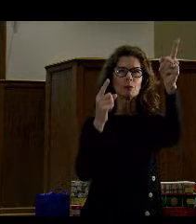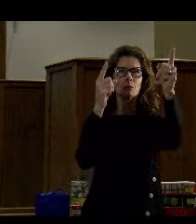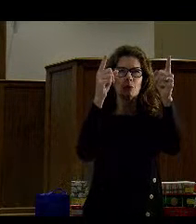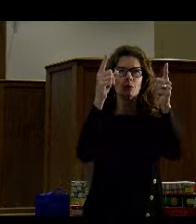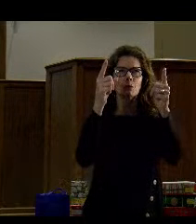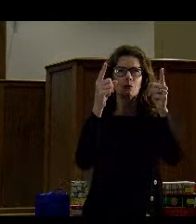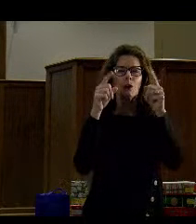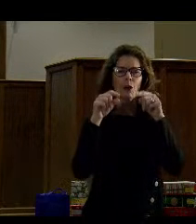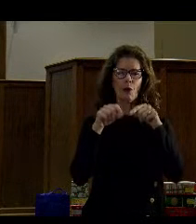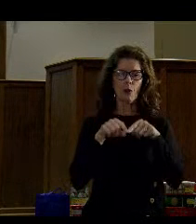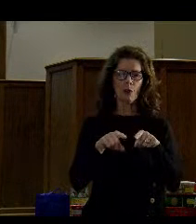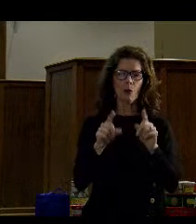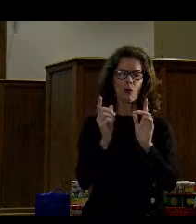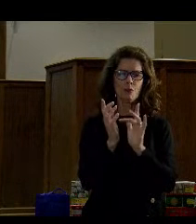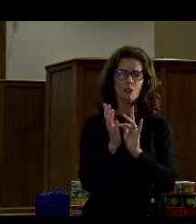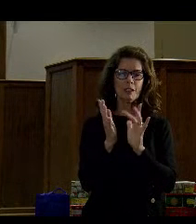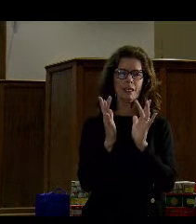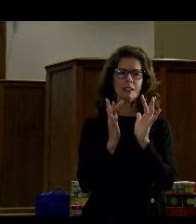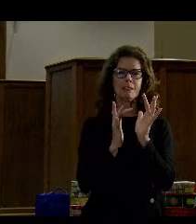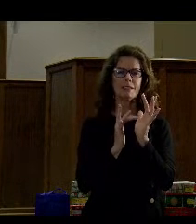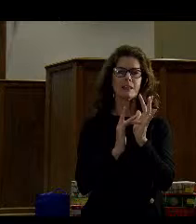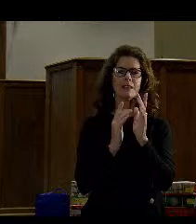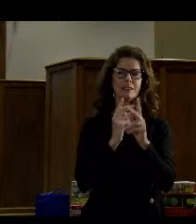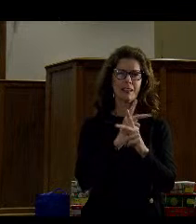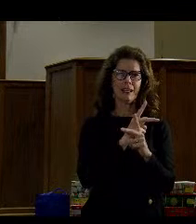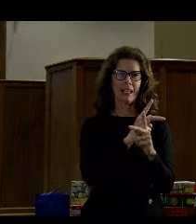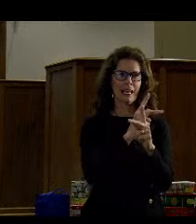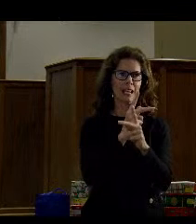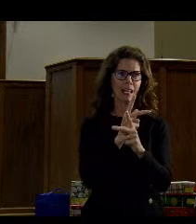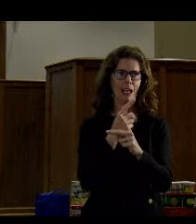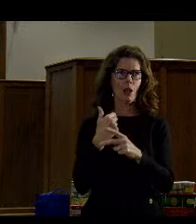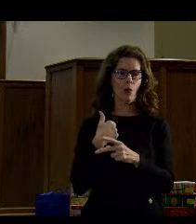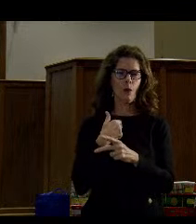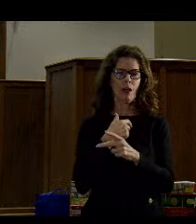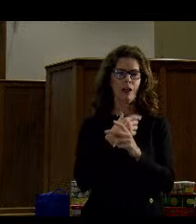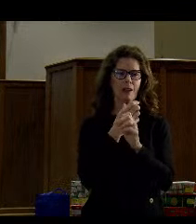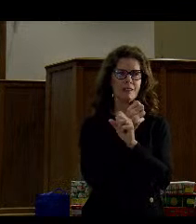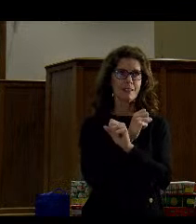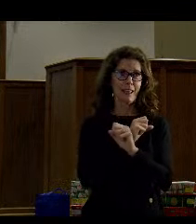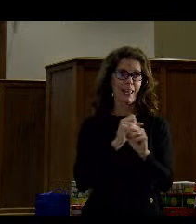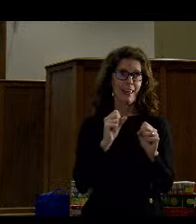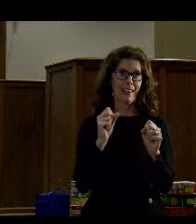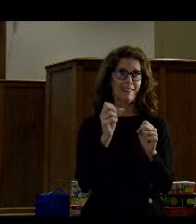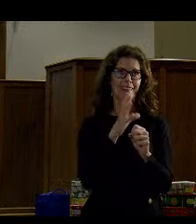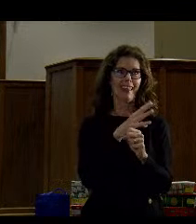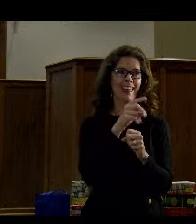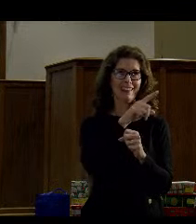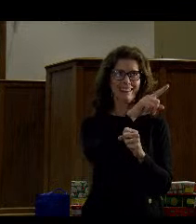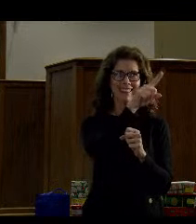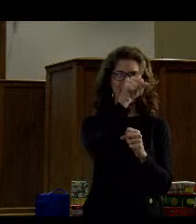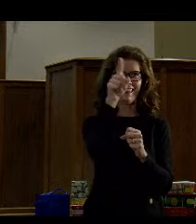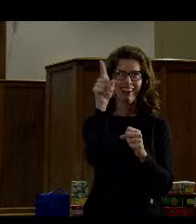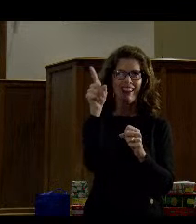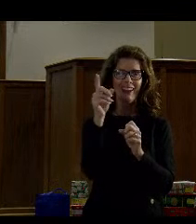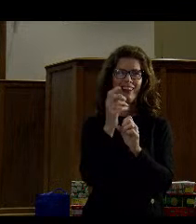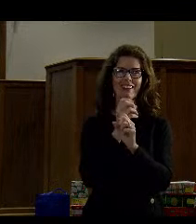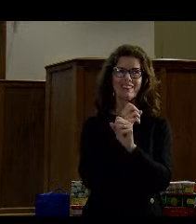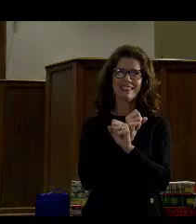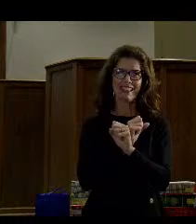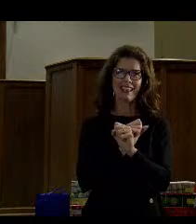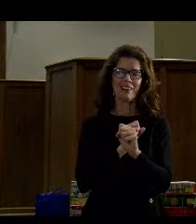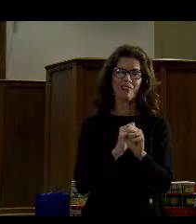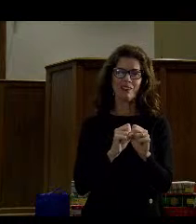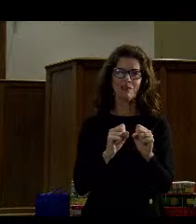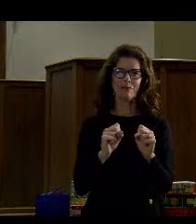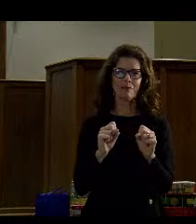Jesus, keeping we are safe and